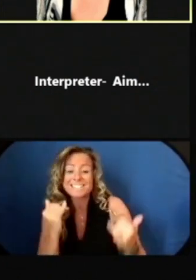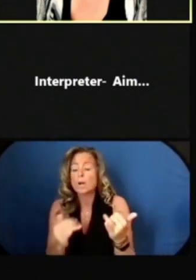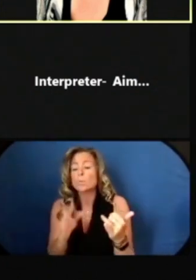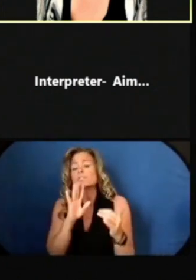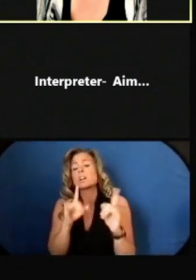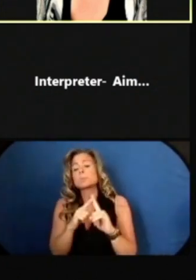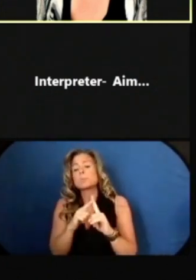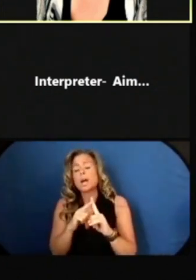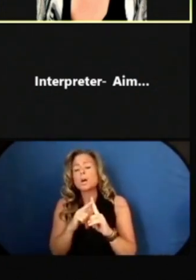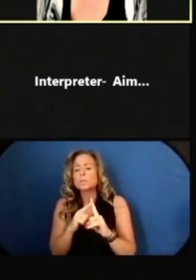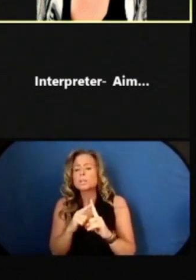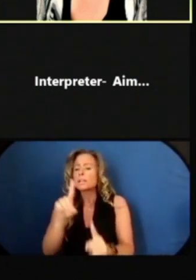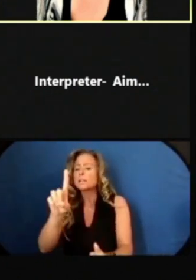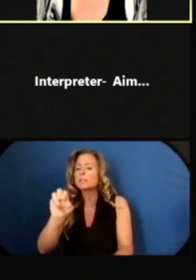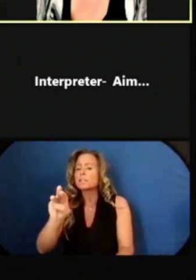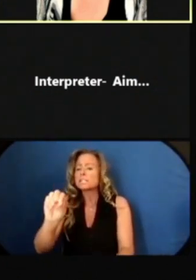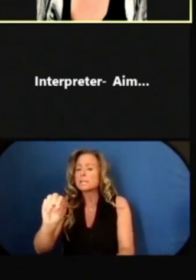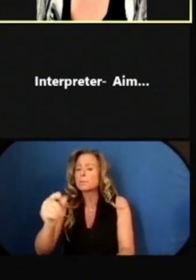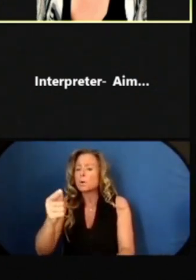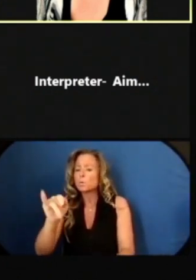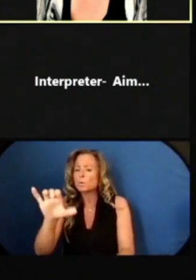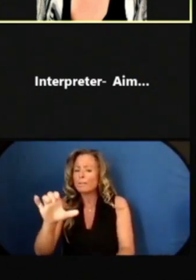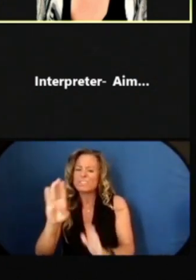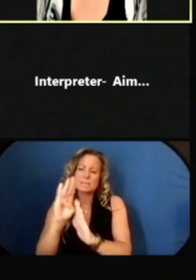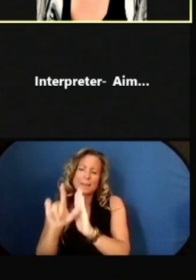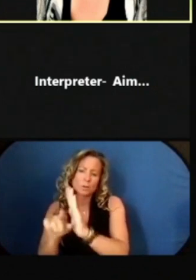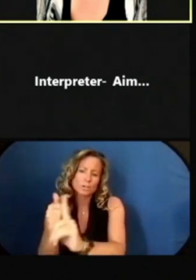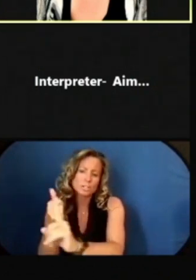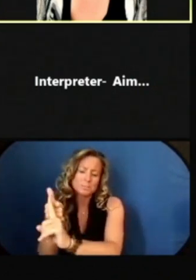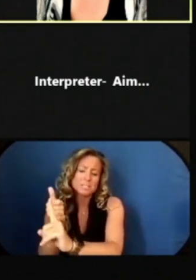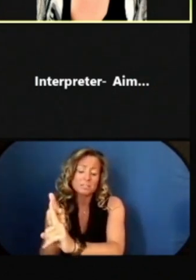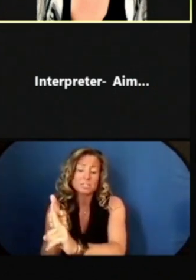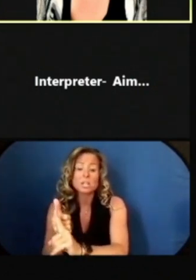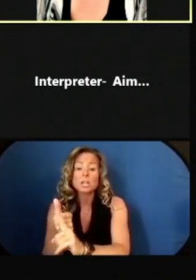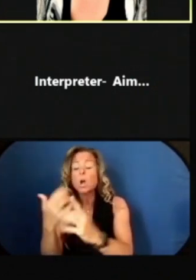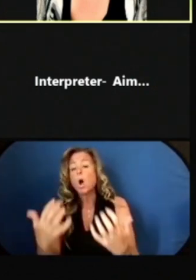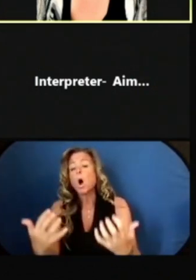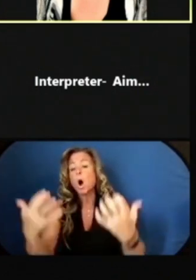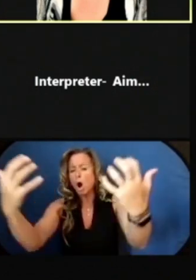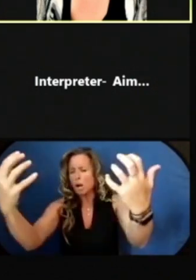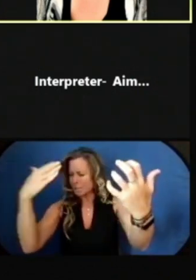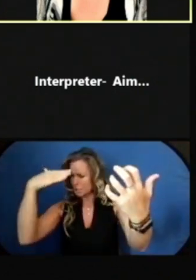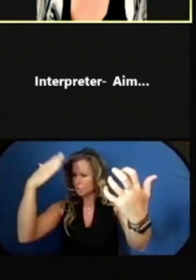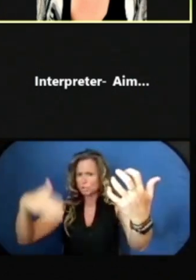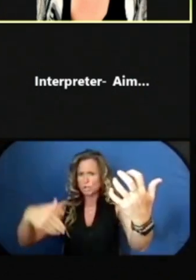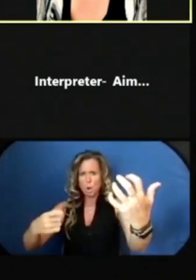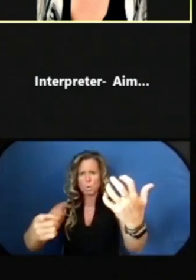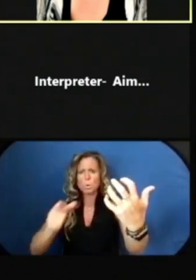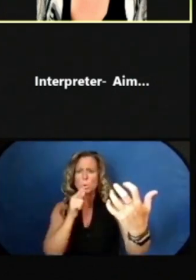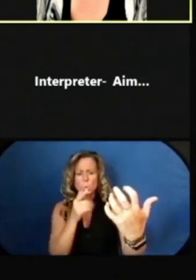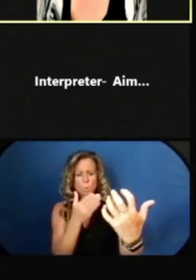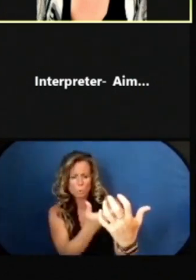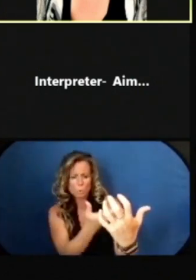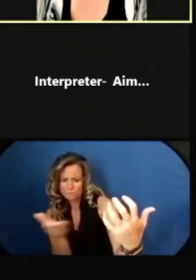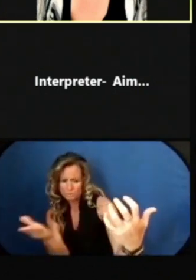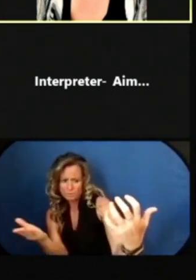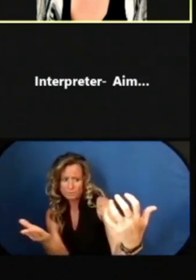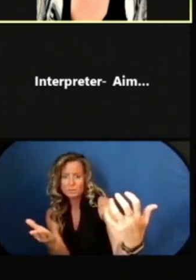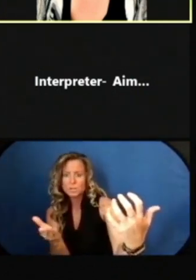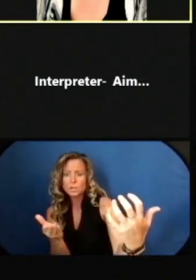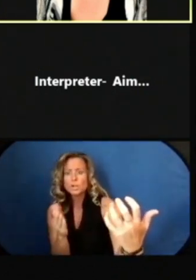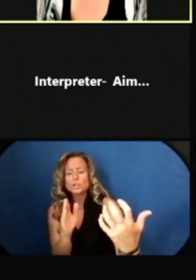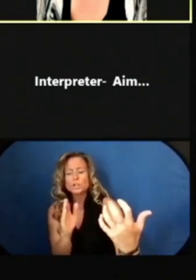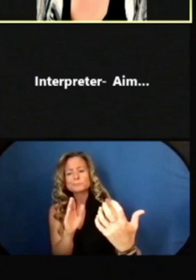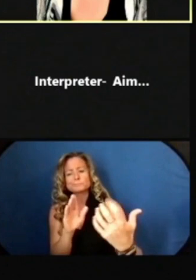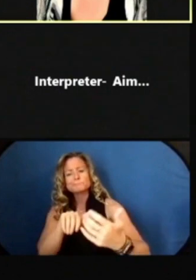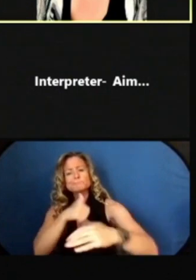bit. The audience definition works when you know who you are and who you are not designing